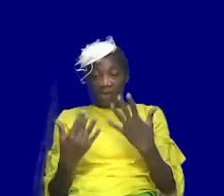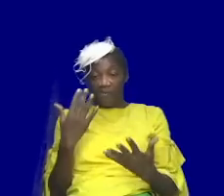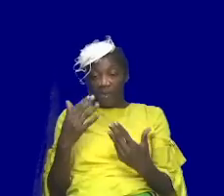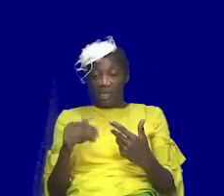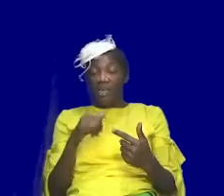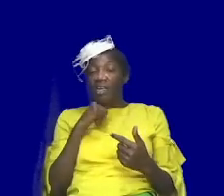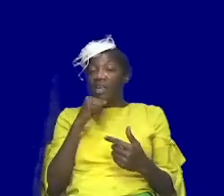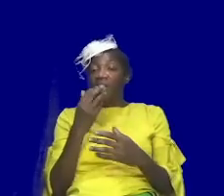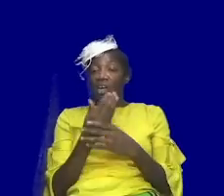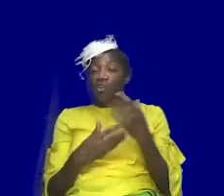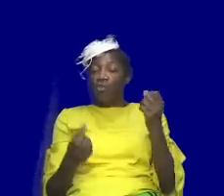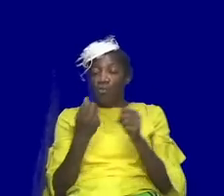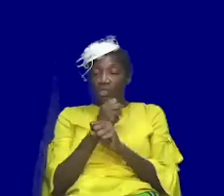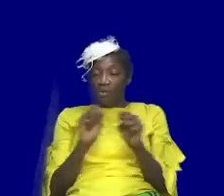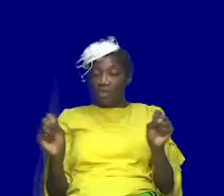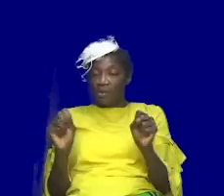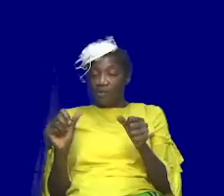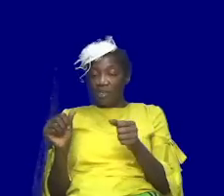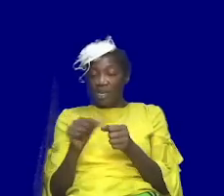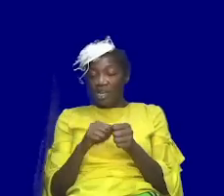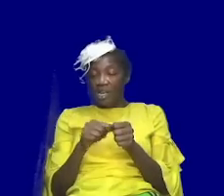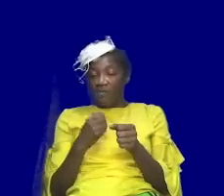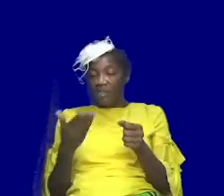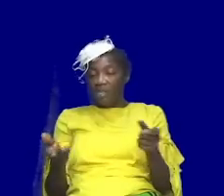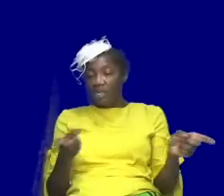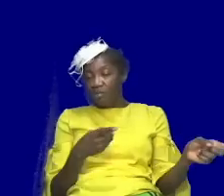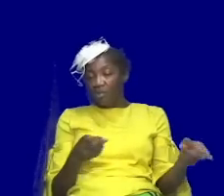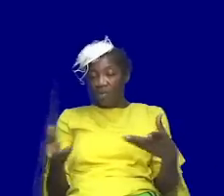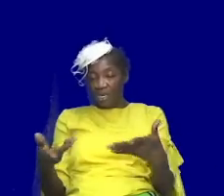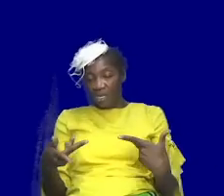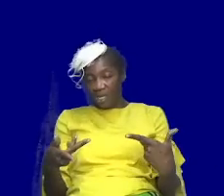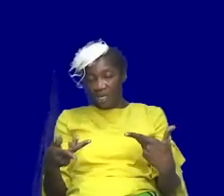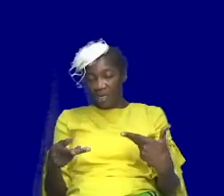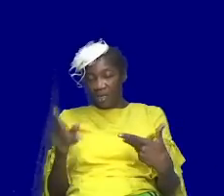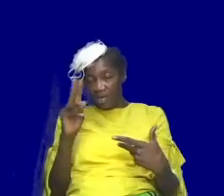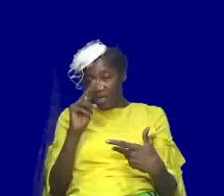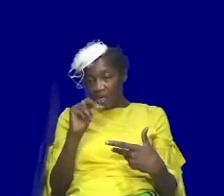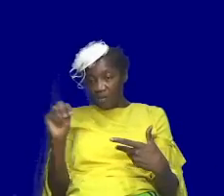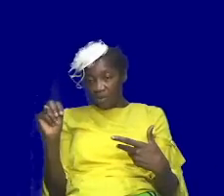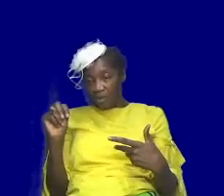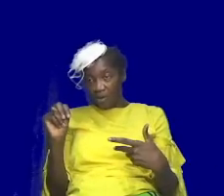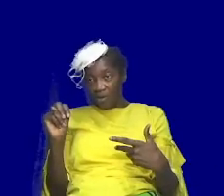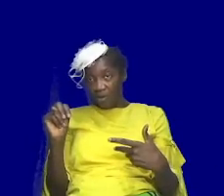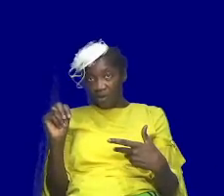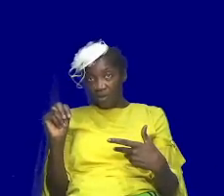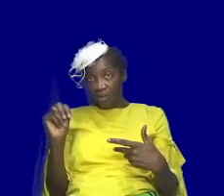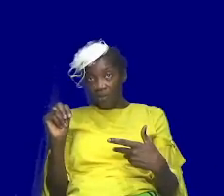he was doing down here is going to be burnt up. So I am making the point, based on what